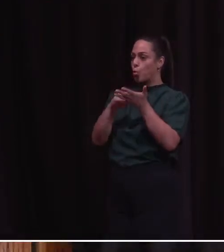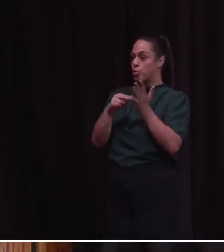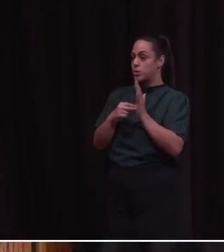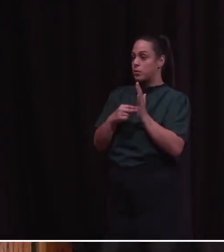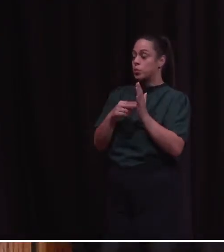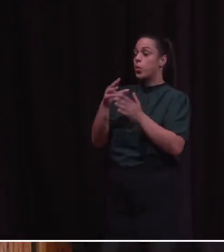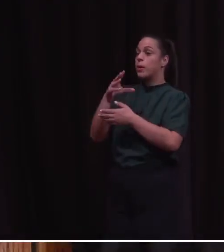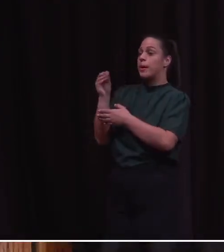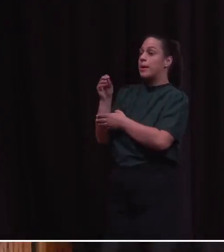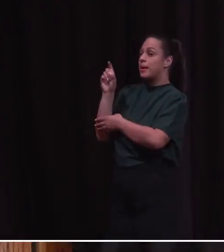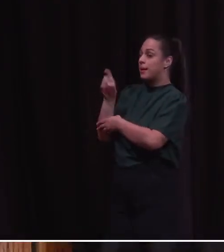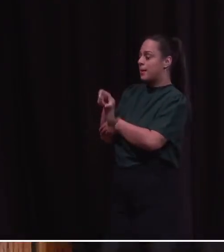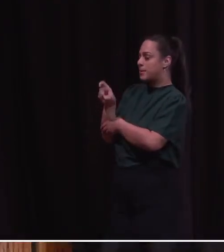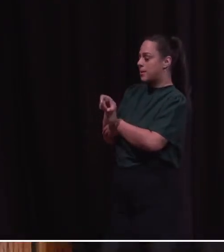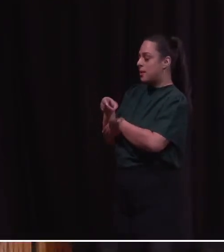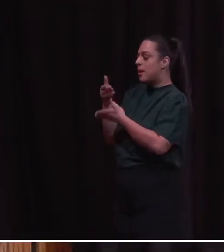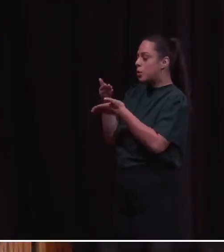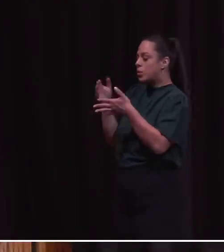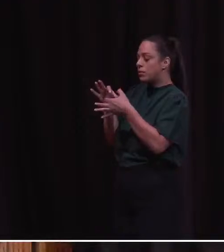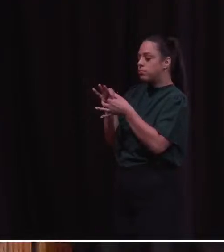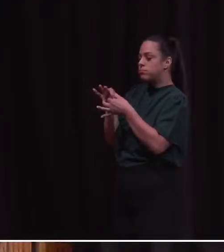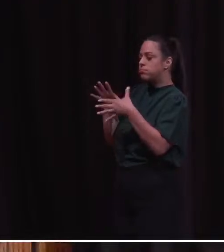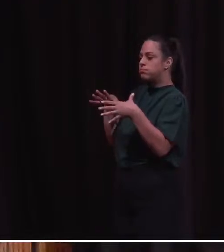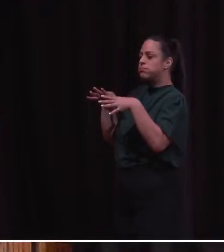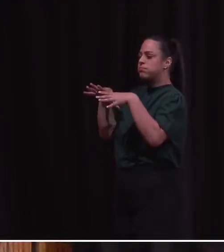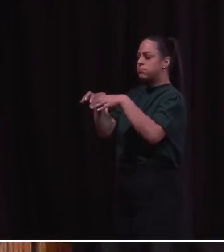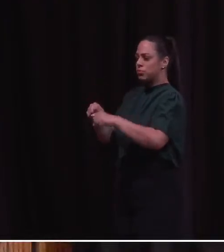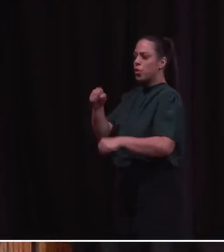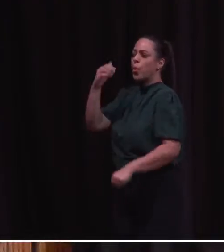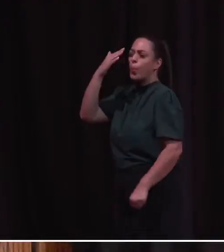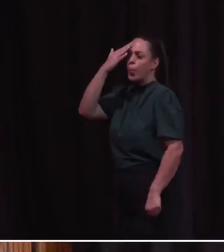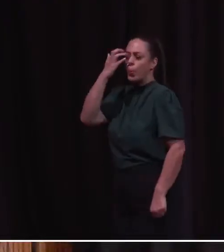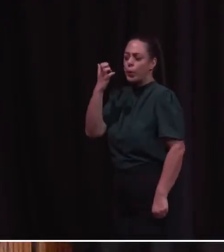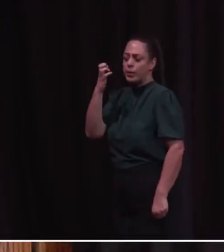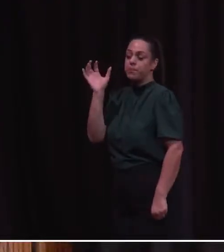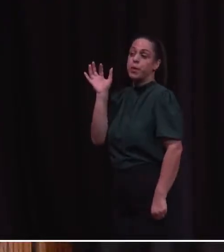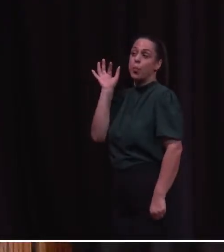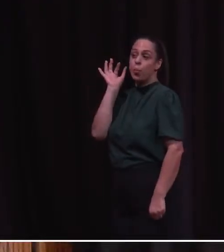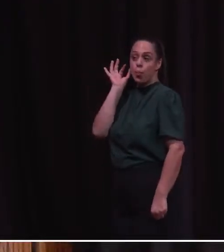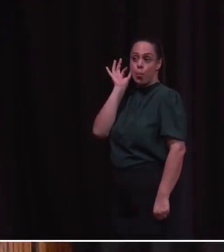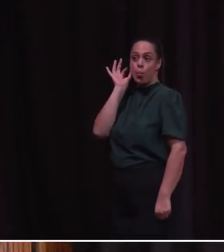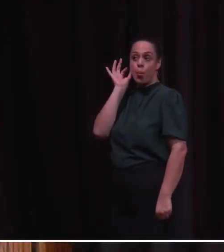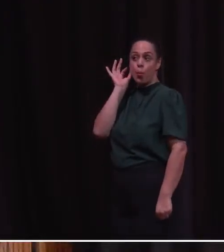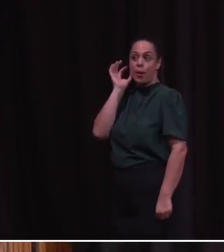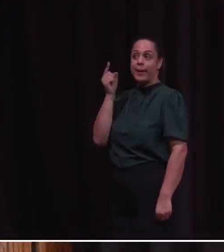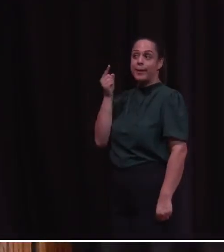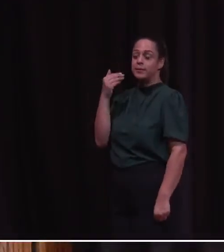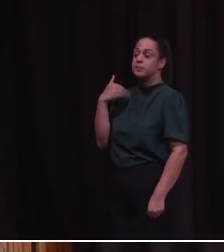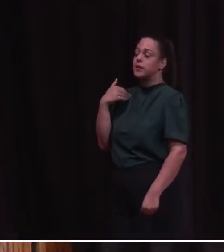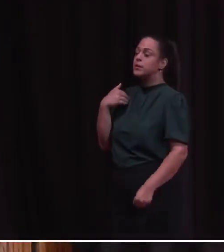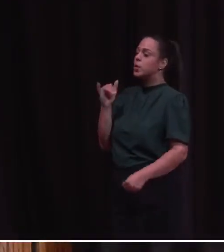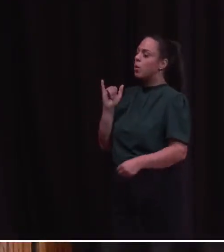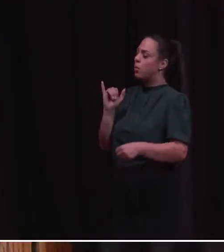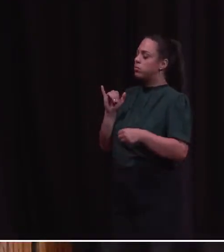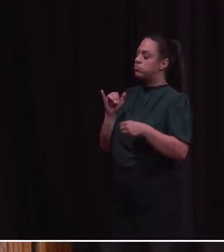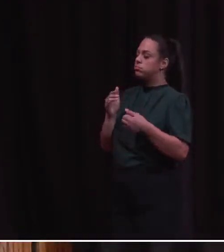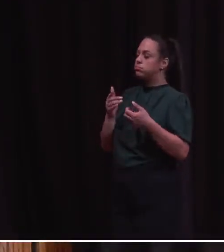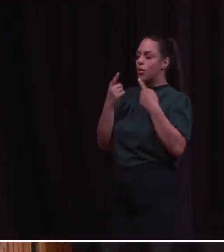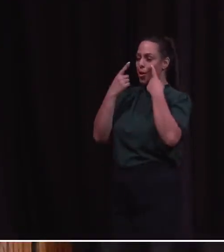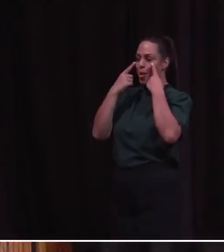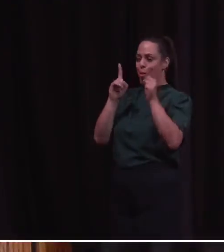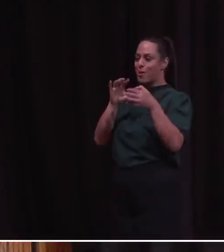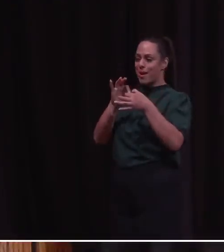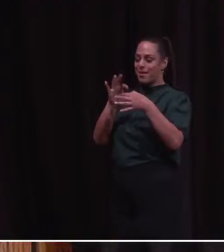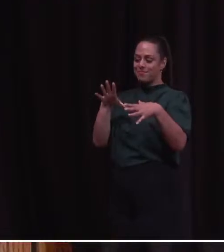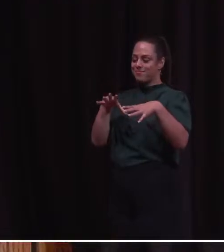After all, the invention of women was about decolonization and the need to decolonize, even before people started